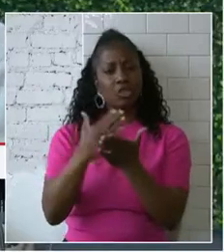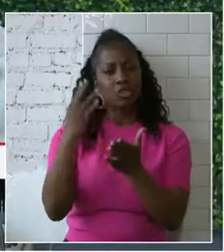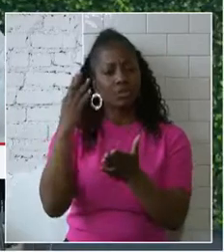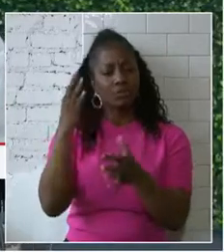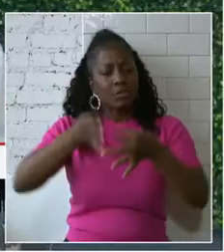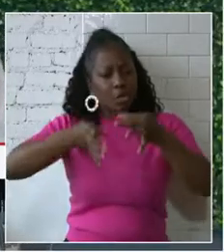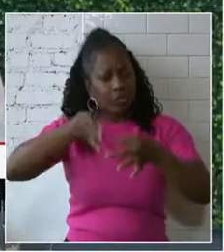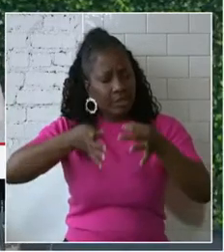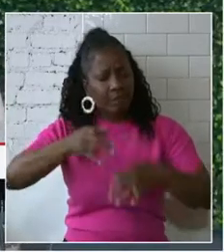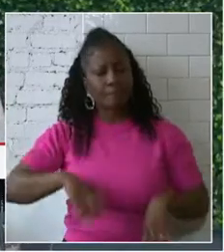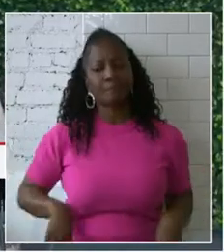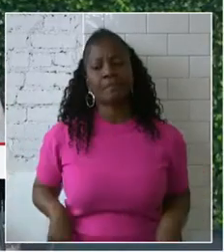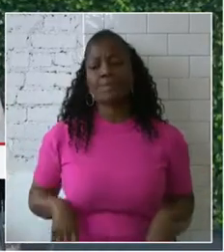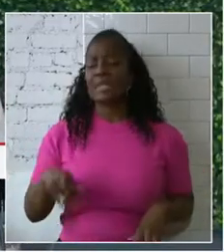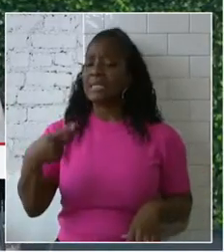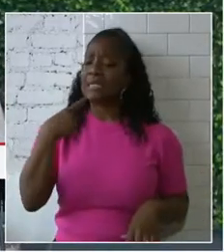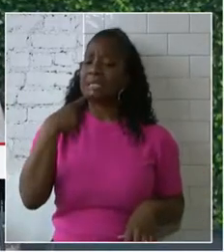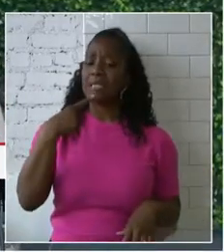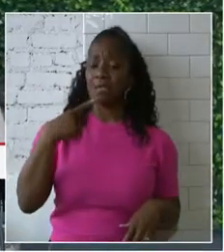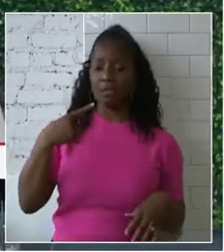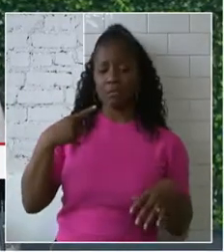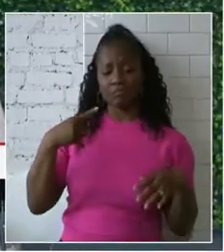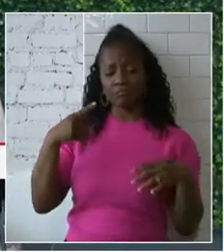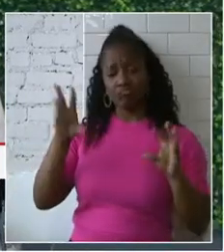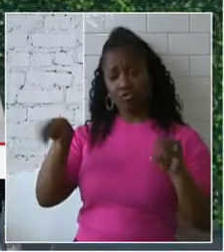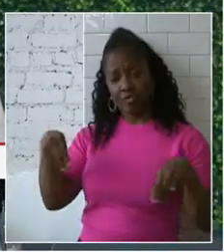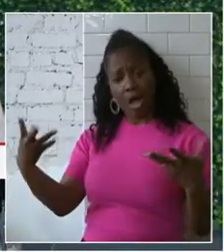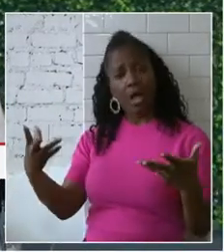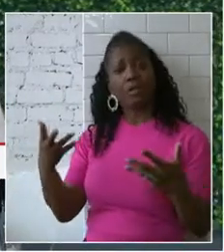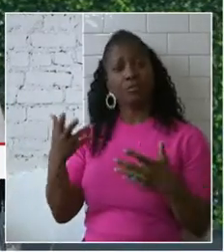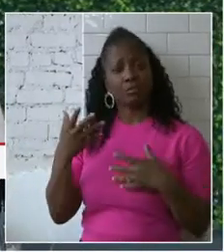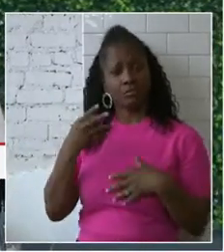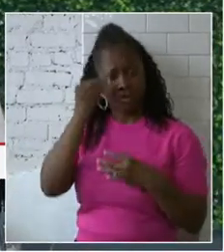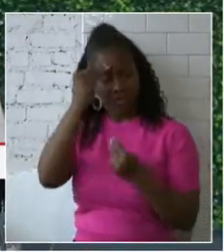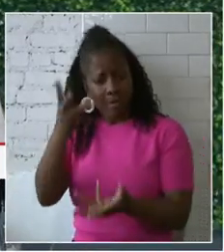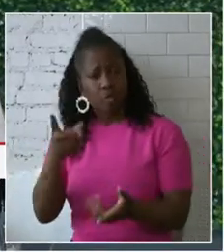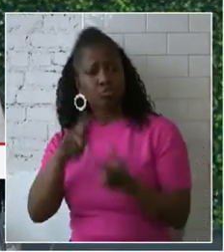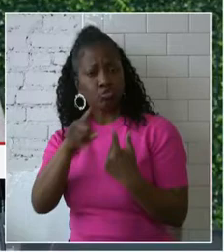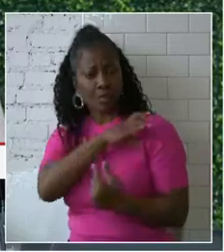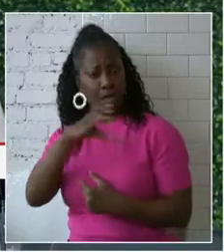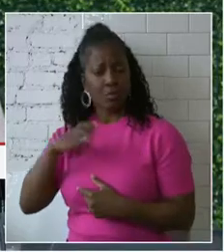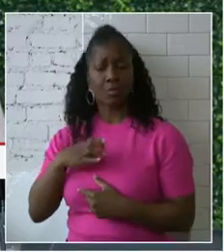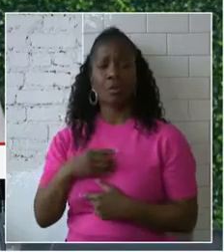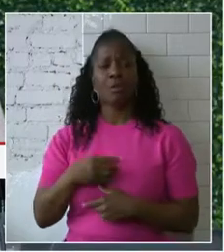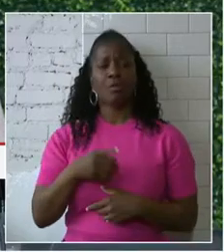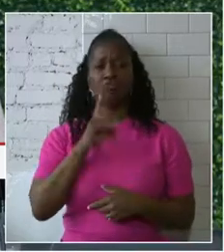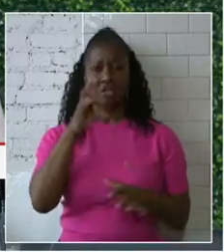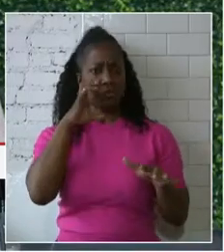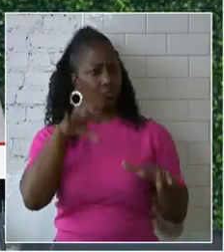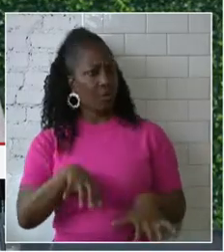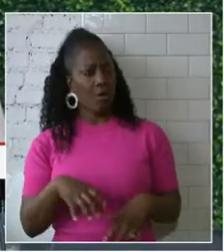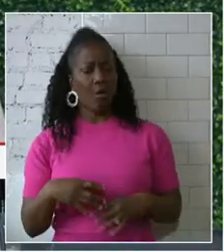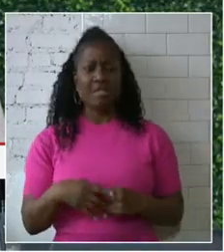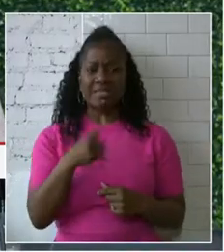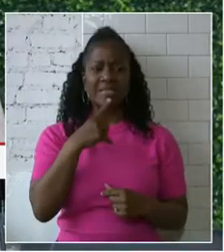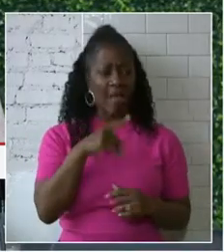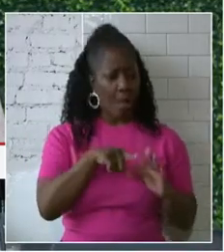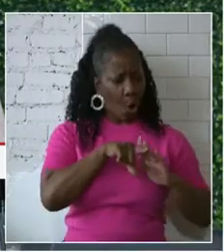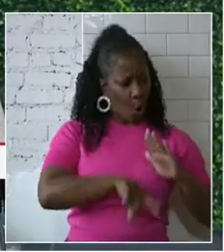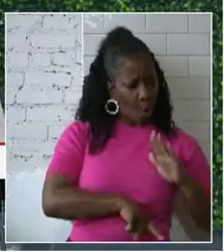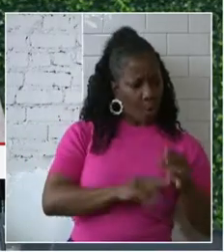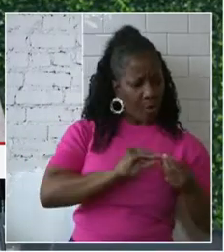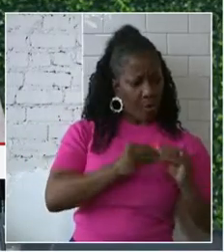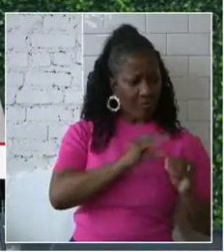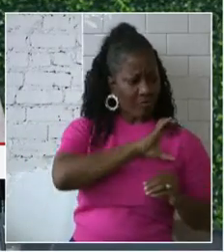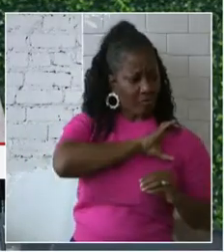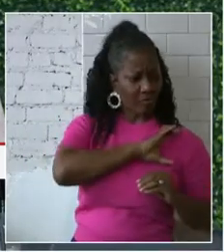the council some information which was pretty shocking, in that he said because of the low number of officers now and the high rate of